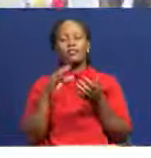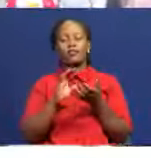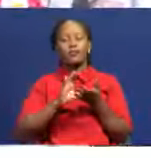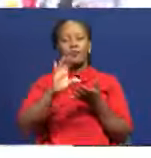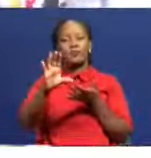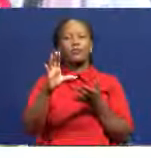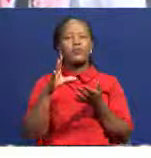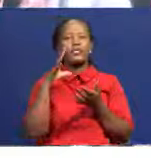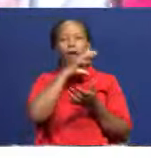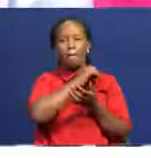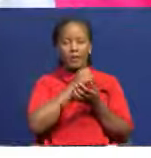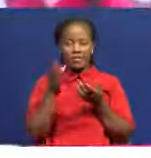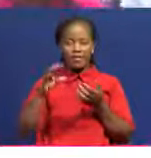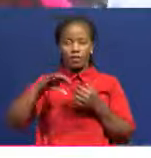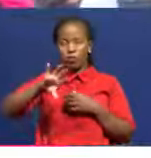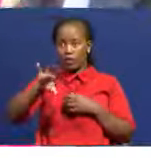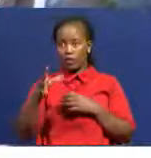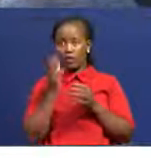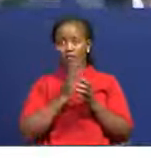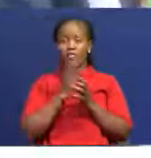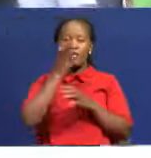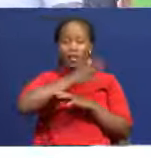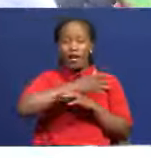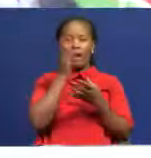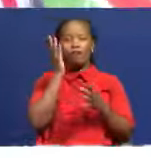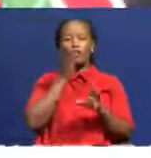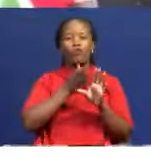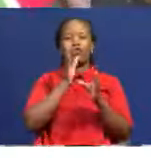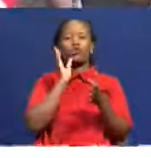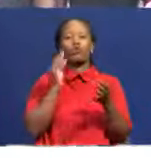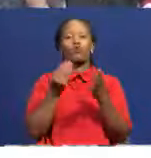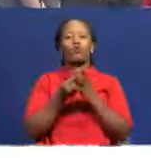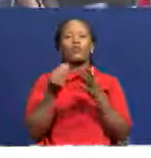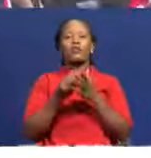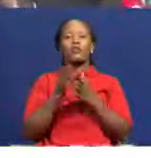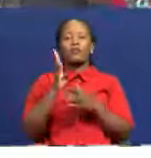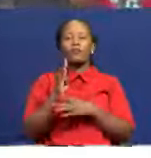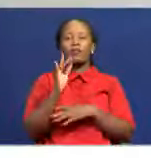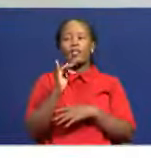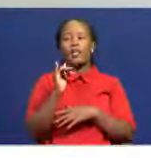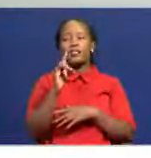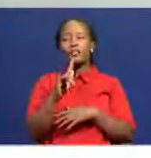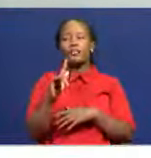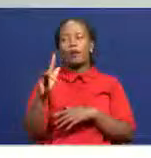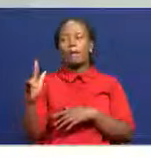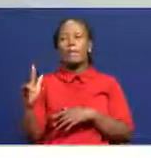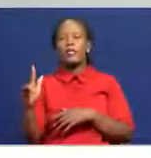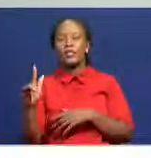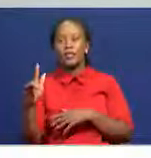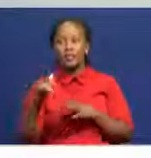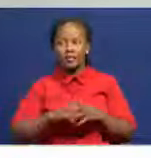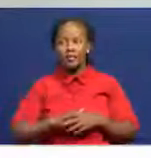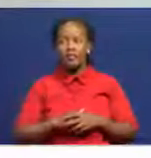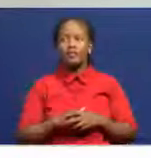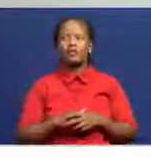of austerity measures brought about by the withdrawal of the Finance Bill 2024.